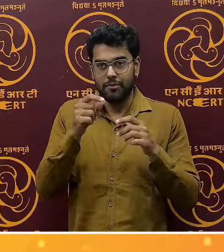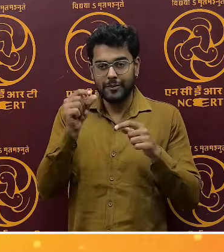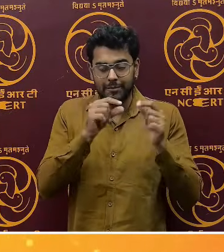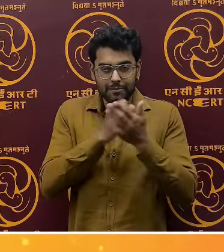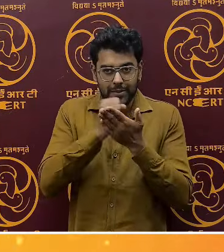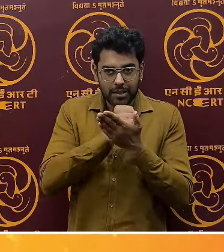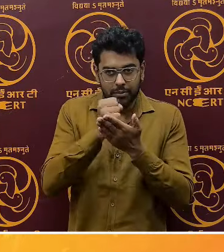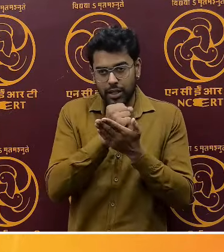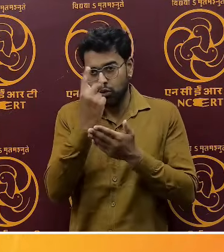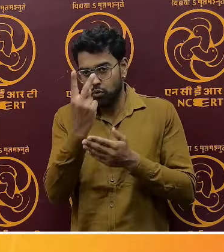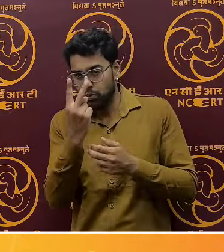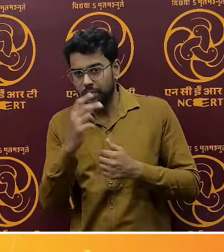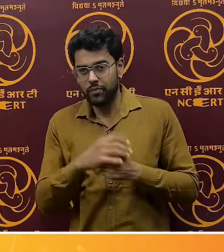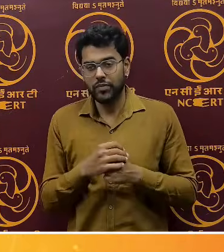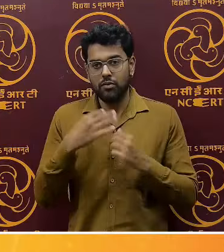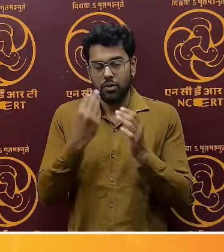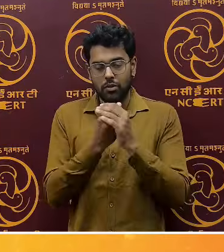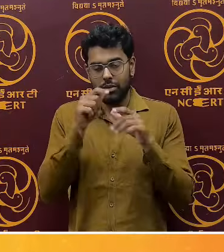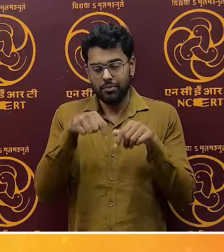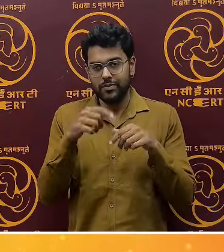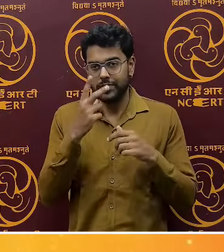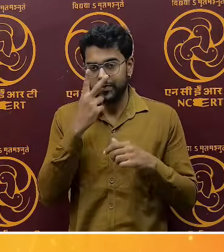to perform these simulations.